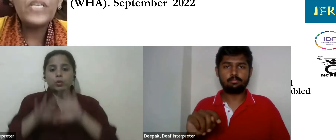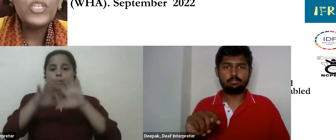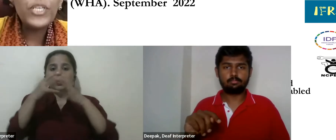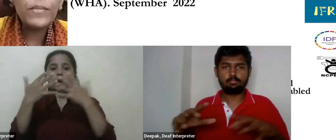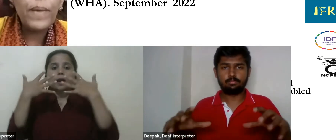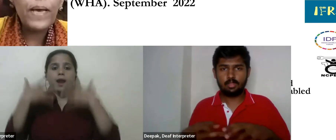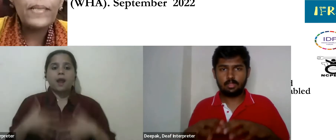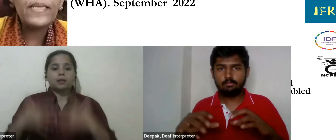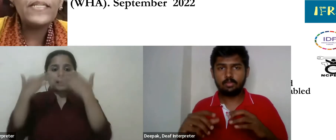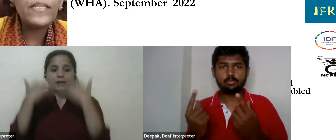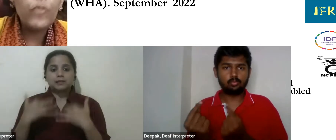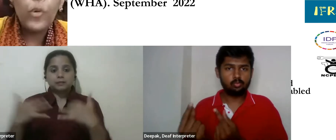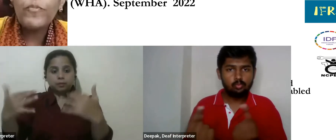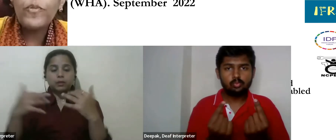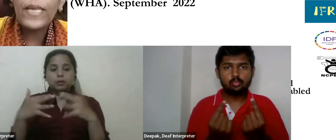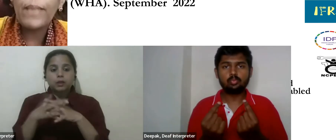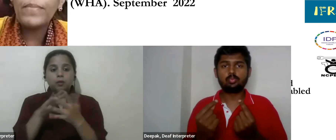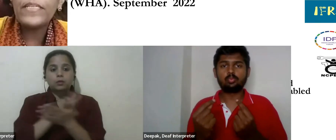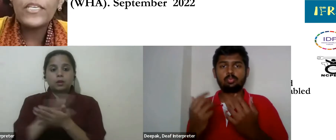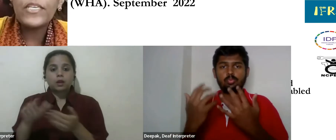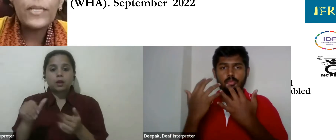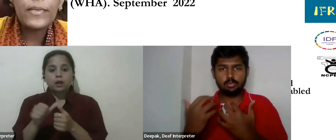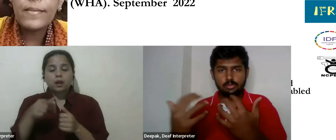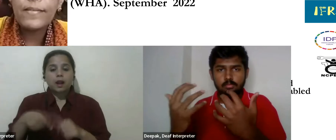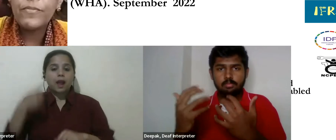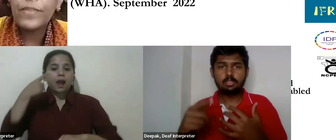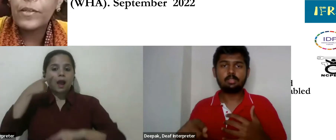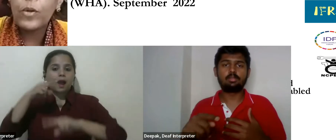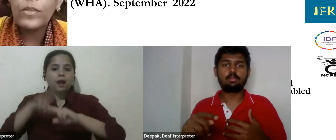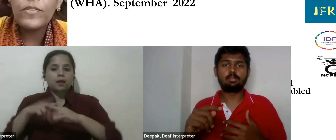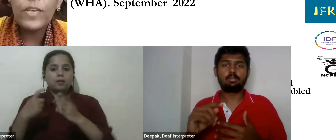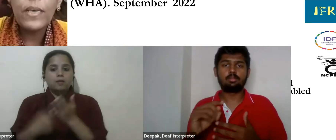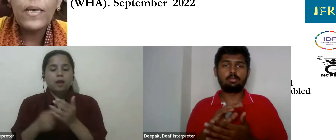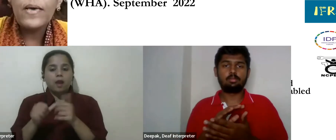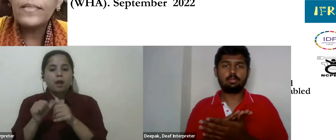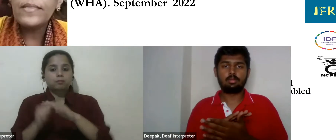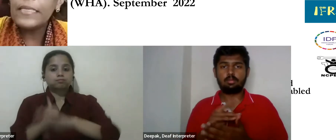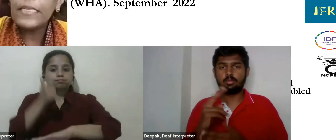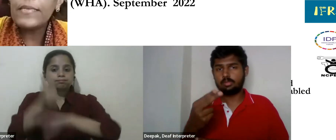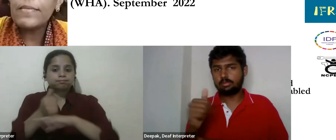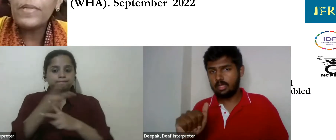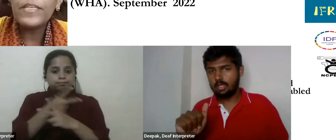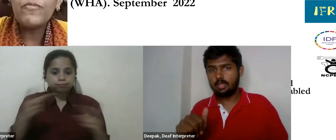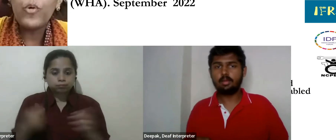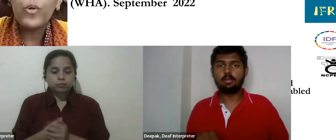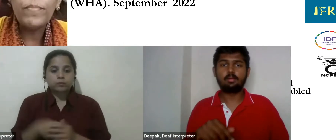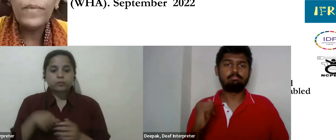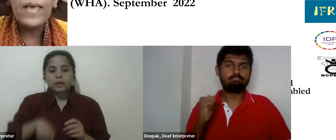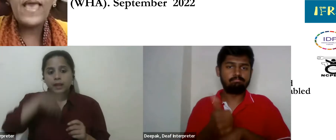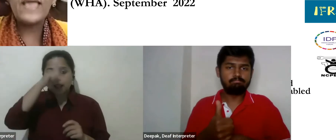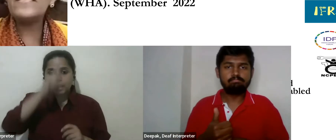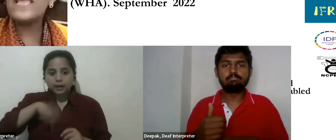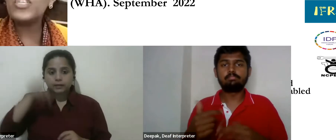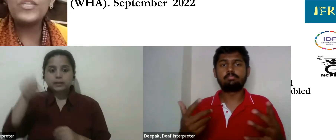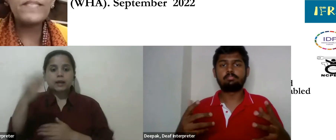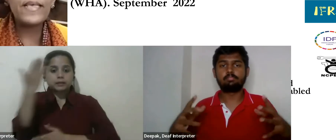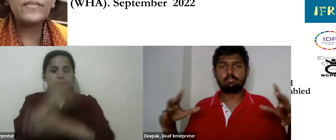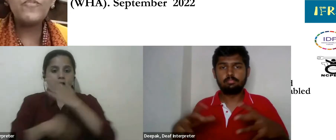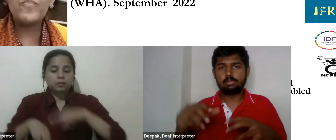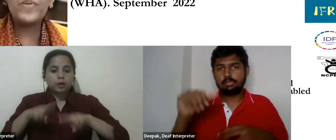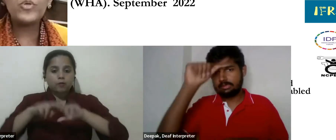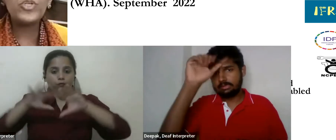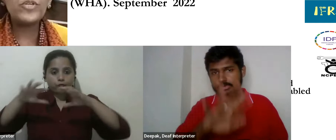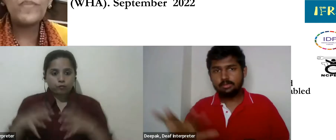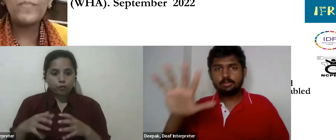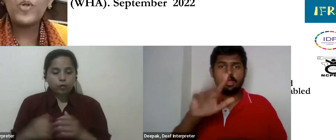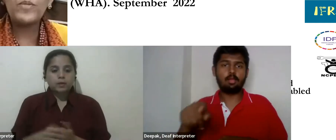was commissioned by the Indian Forum for Rehabilitation and Assistive Technology, the Indian Disability Forum, and the National Center